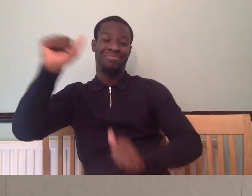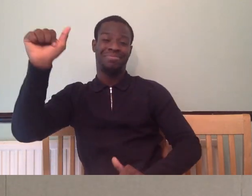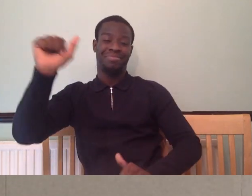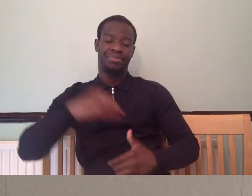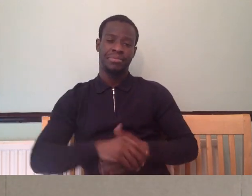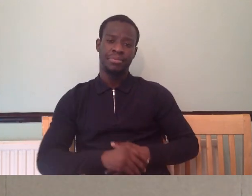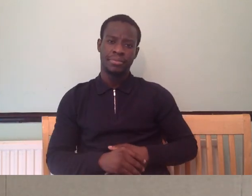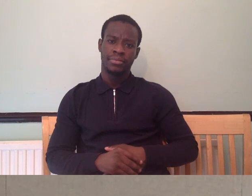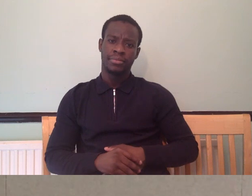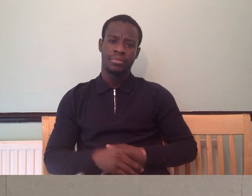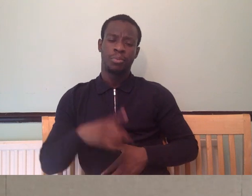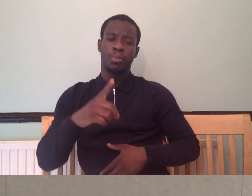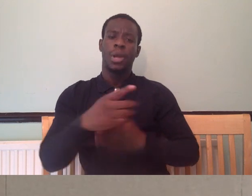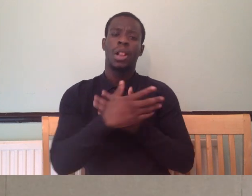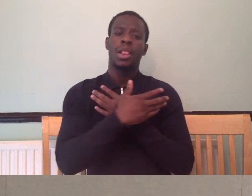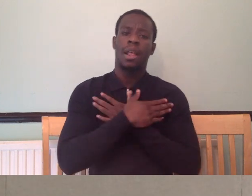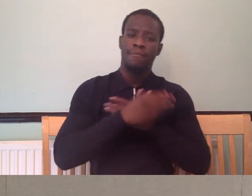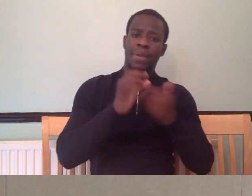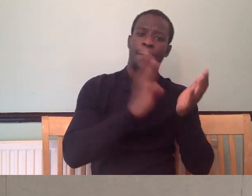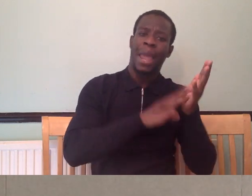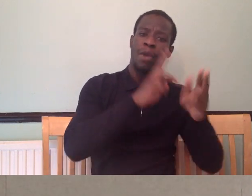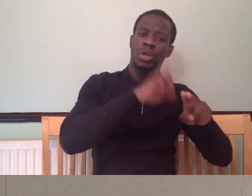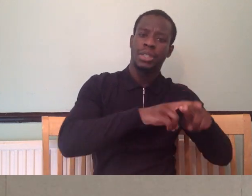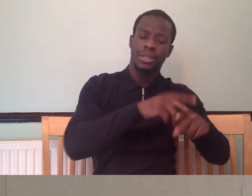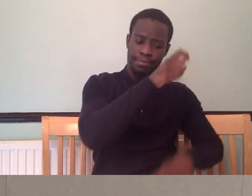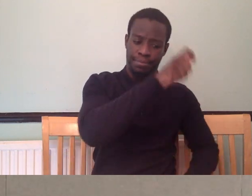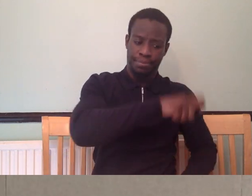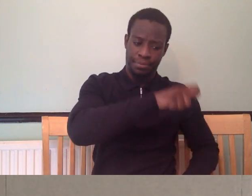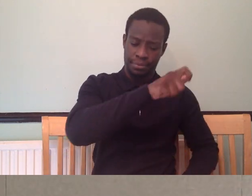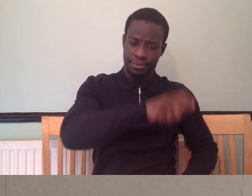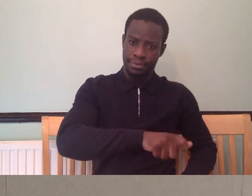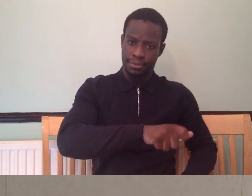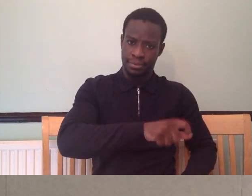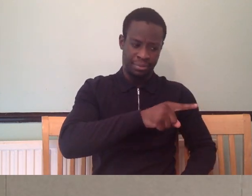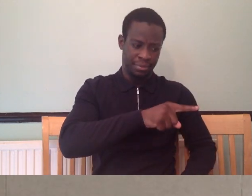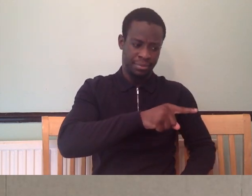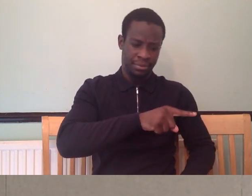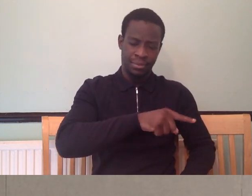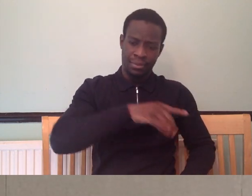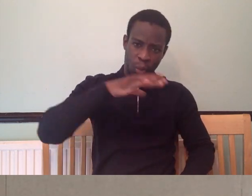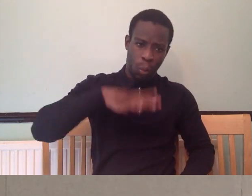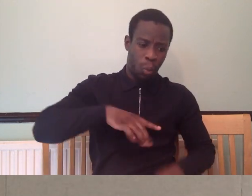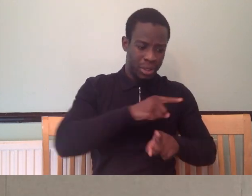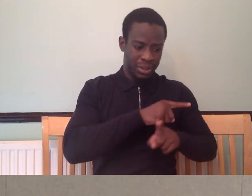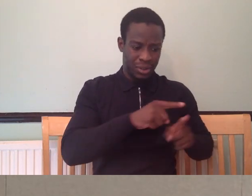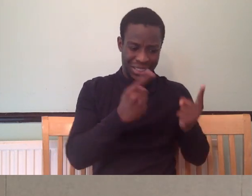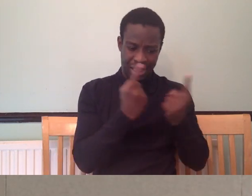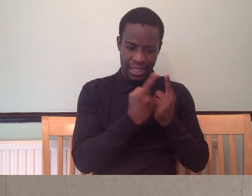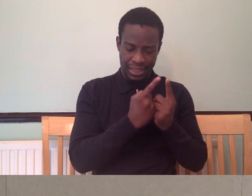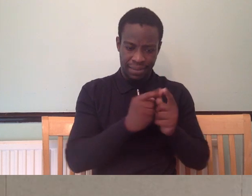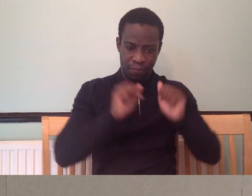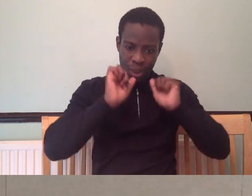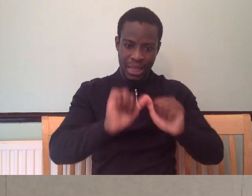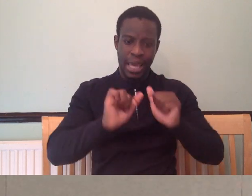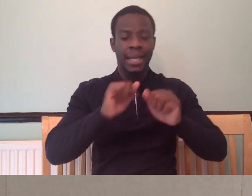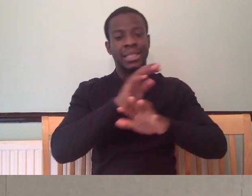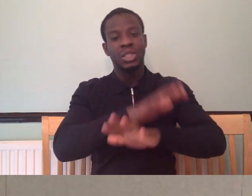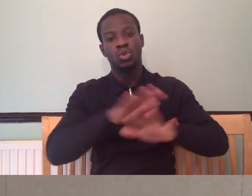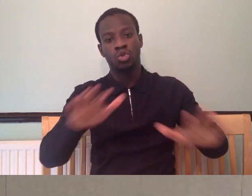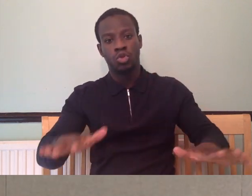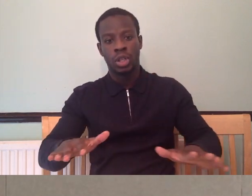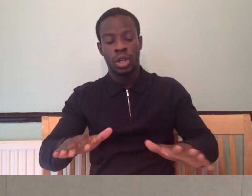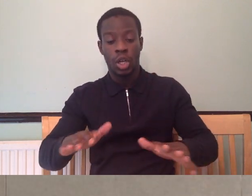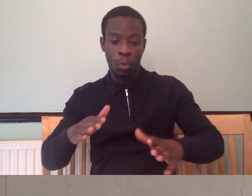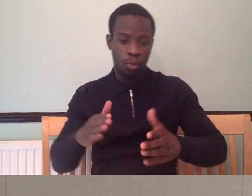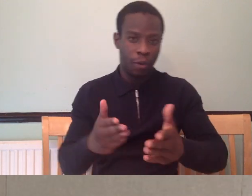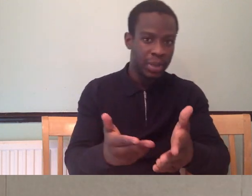What loving parent wouldn't want these things for their children?